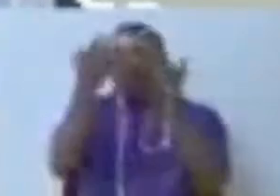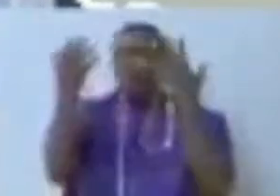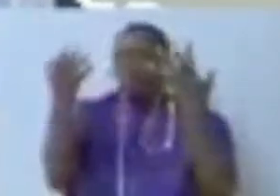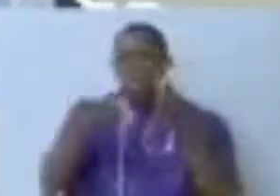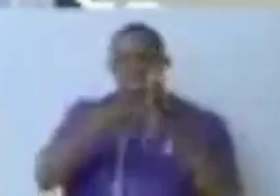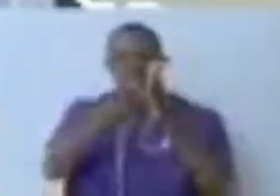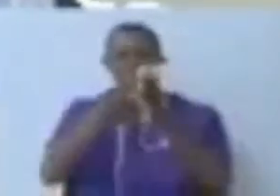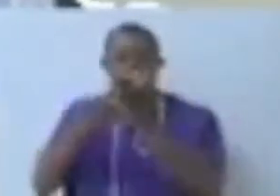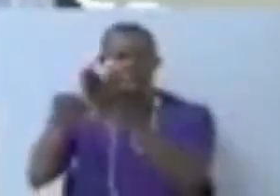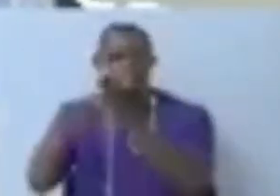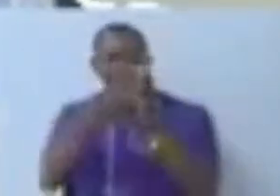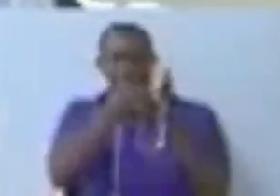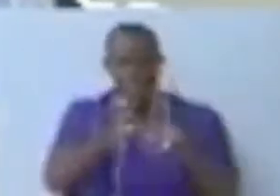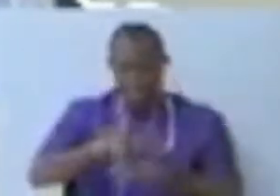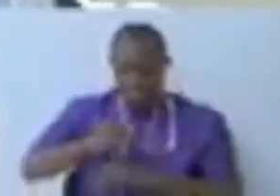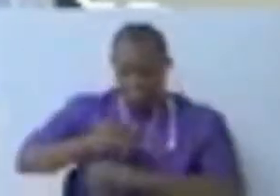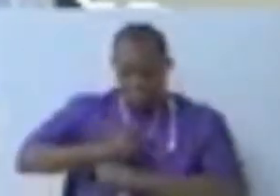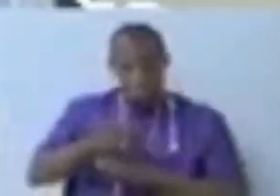security heads,